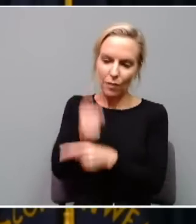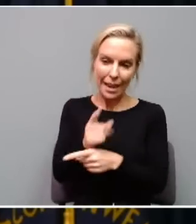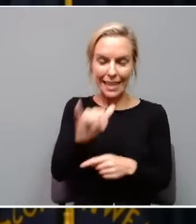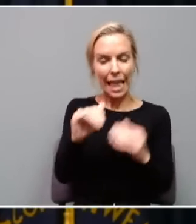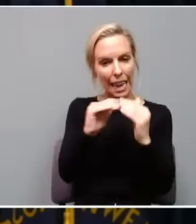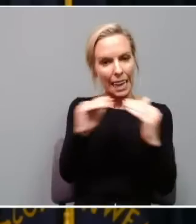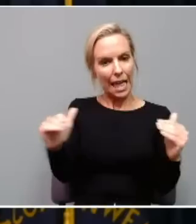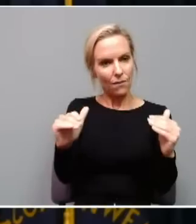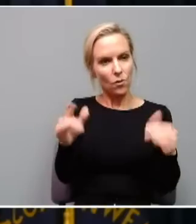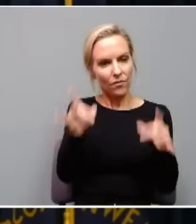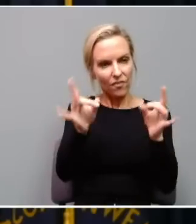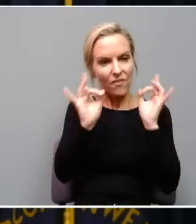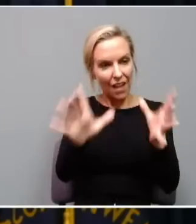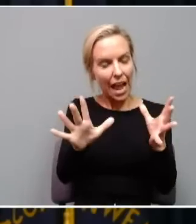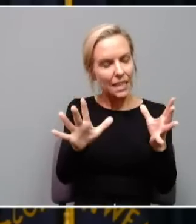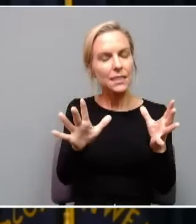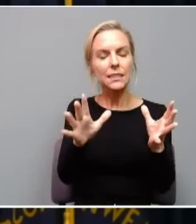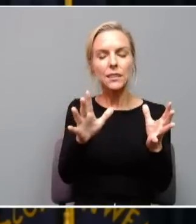seen